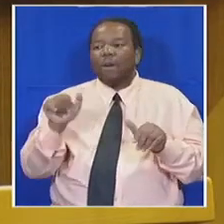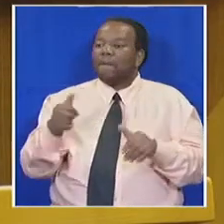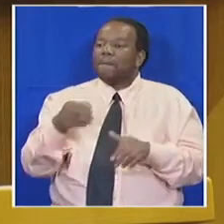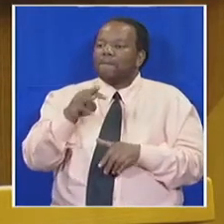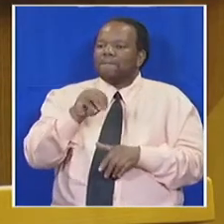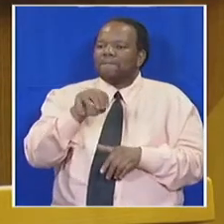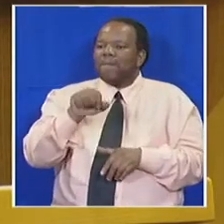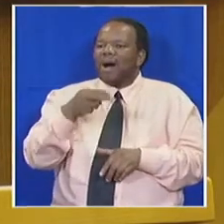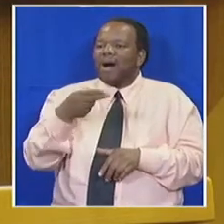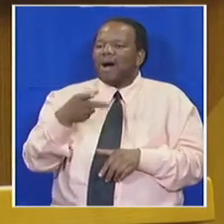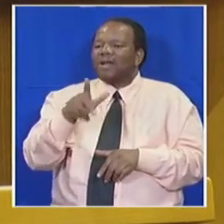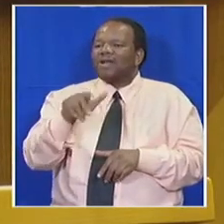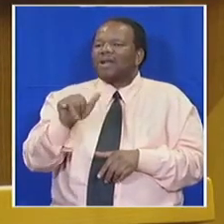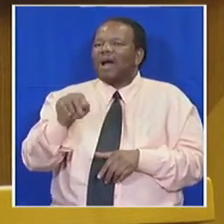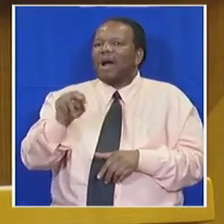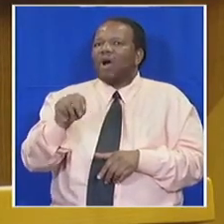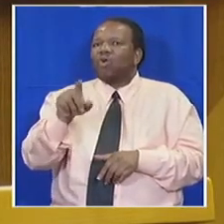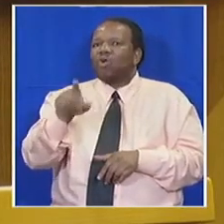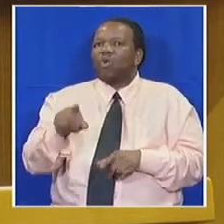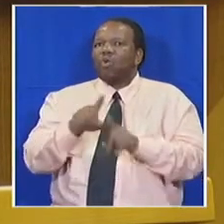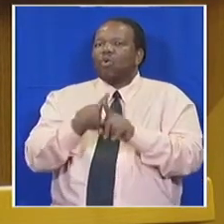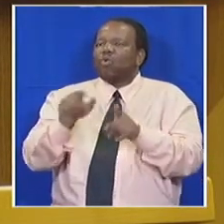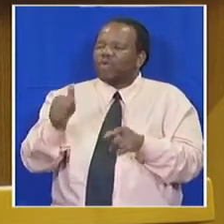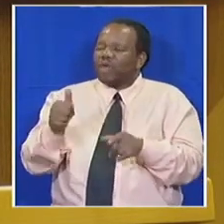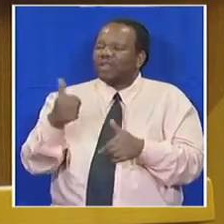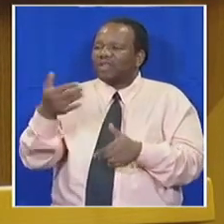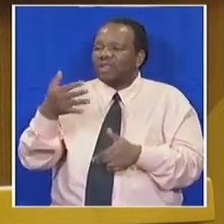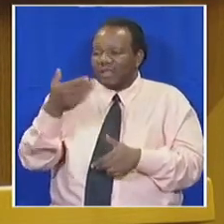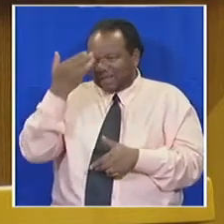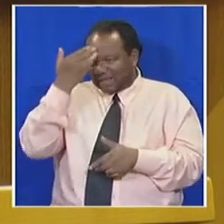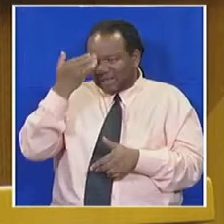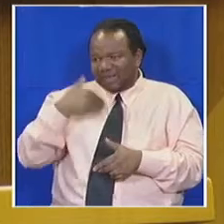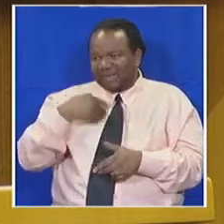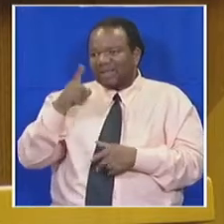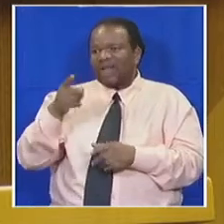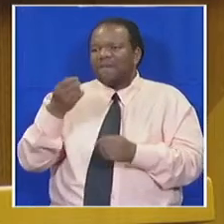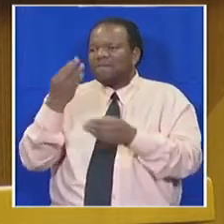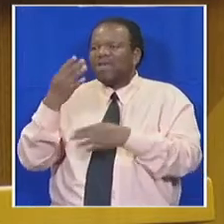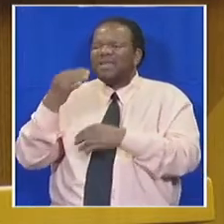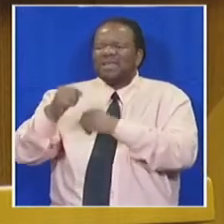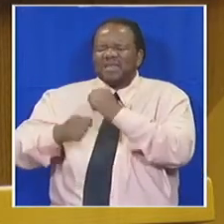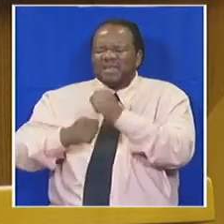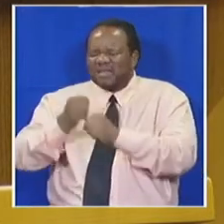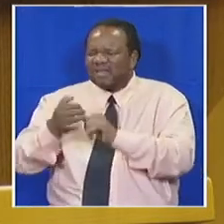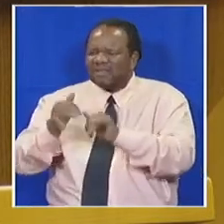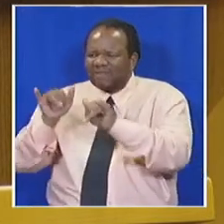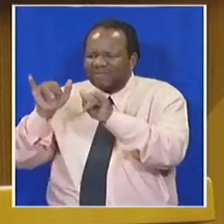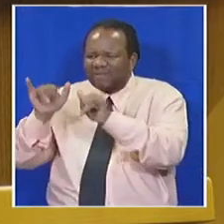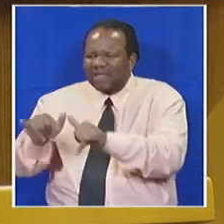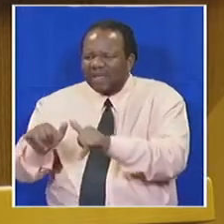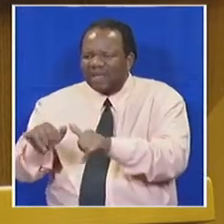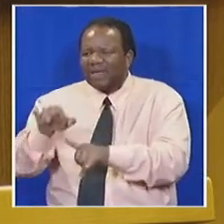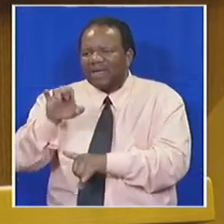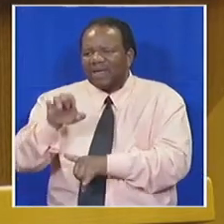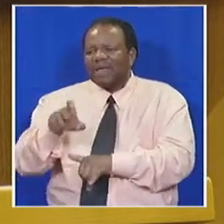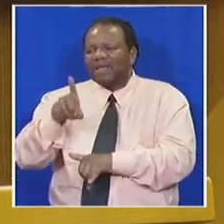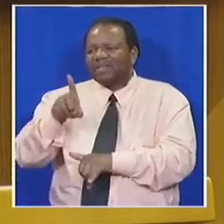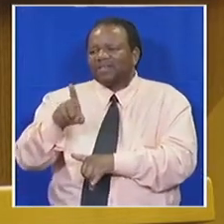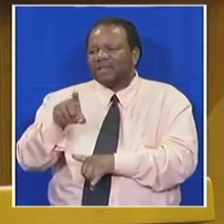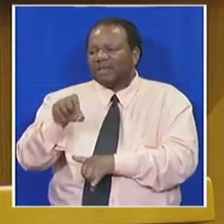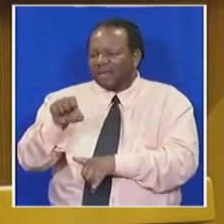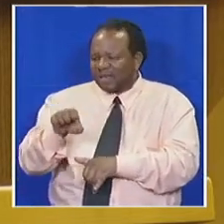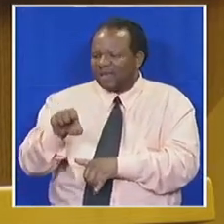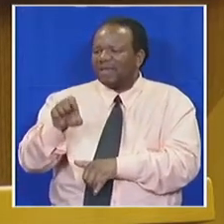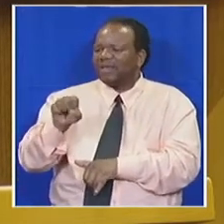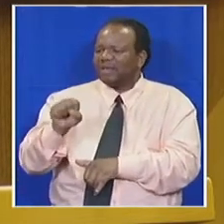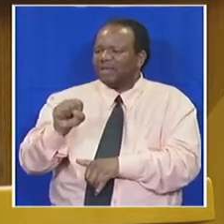Massacre moved patients who had been at life Esidimeni for almost all their lives to NGOs with